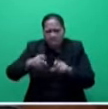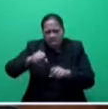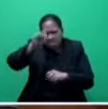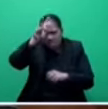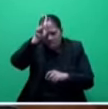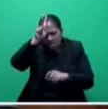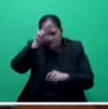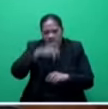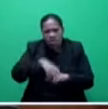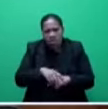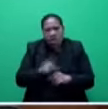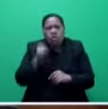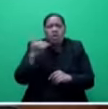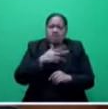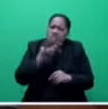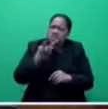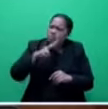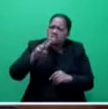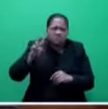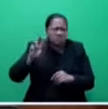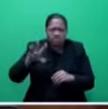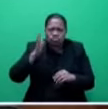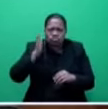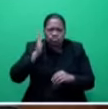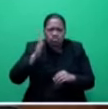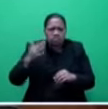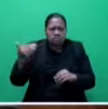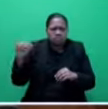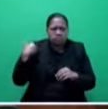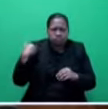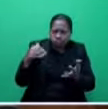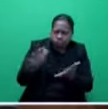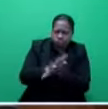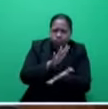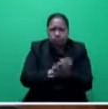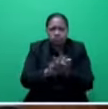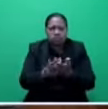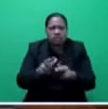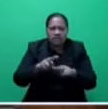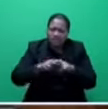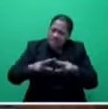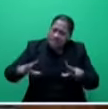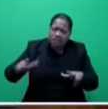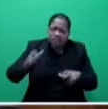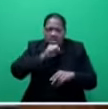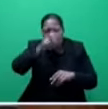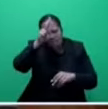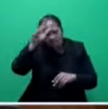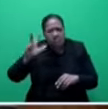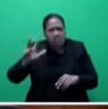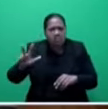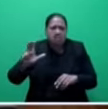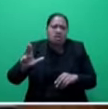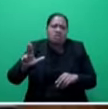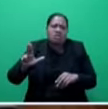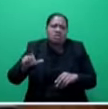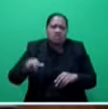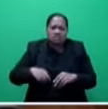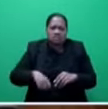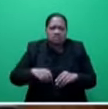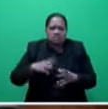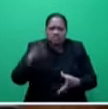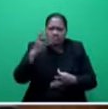123 schools were affected in Viti Levu, Kandavu, Lomai Viti and Southern Lao. An estimated 11,837 students